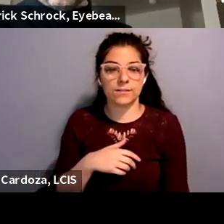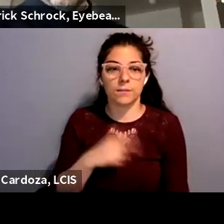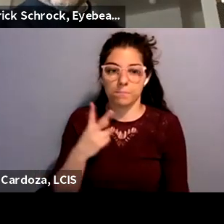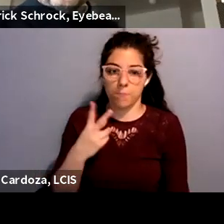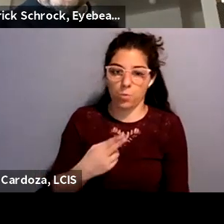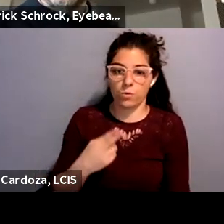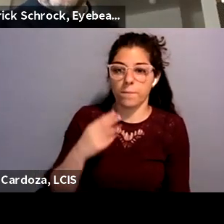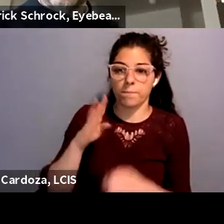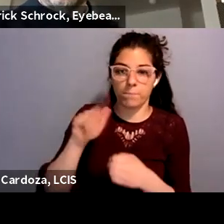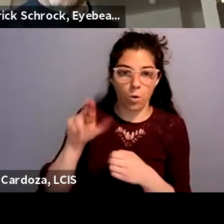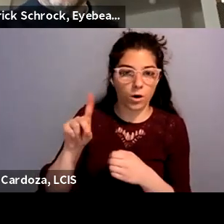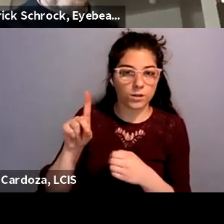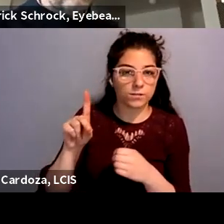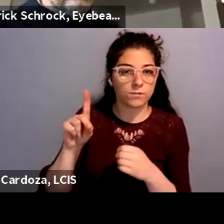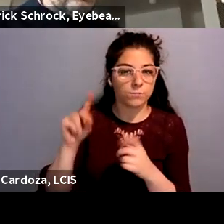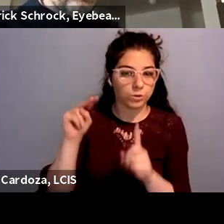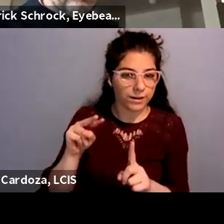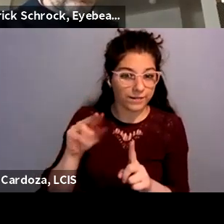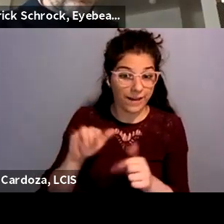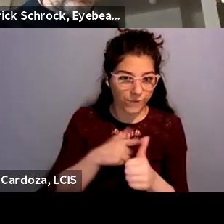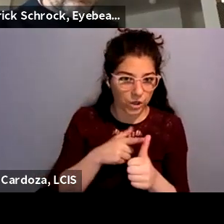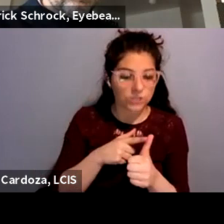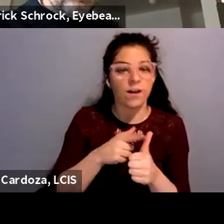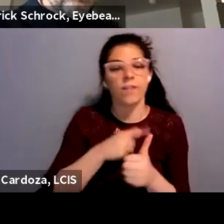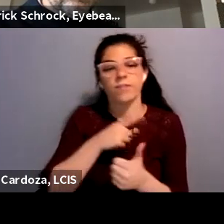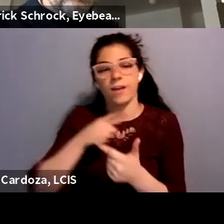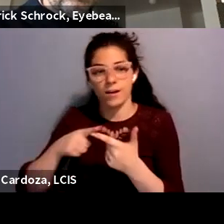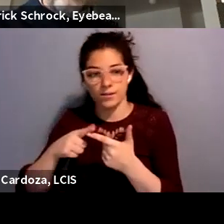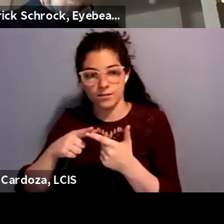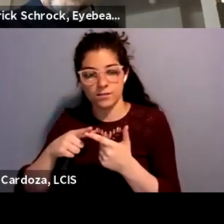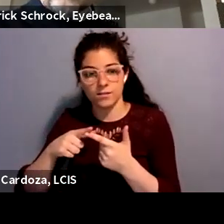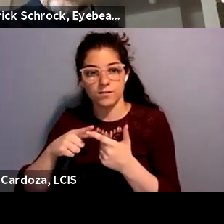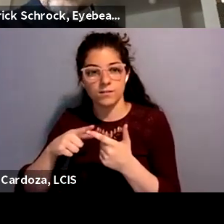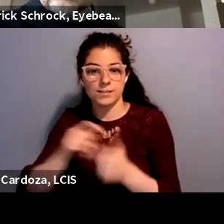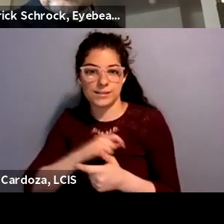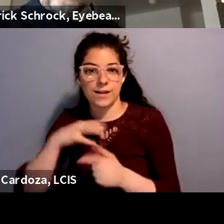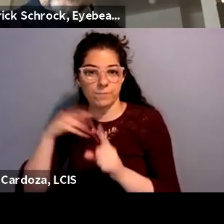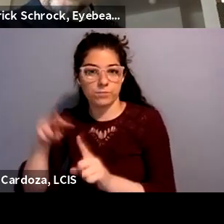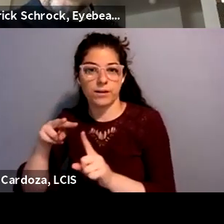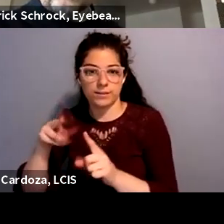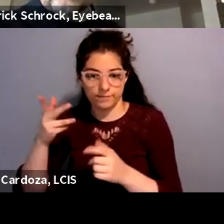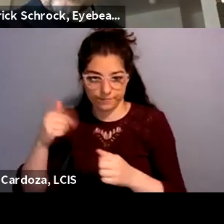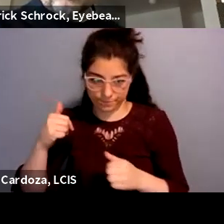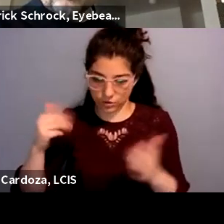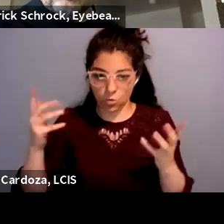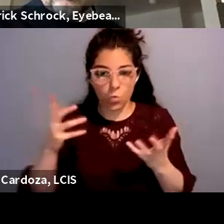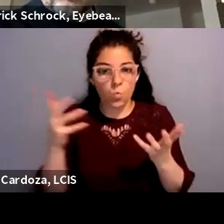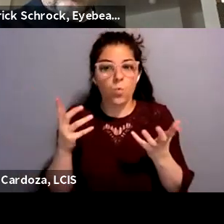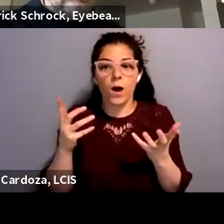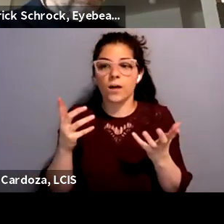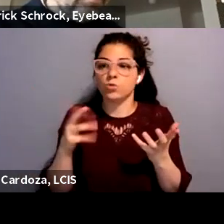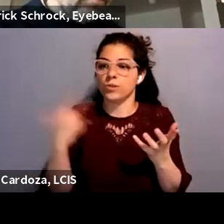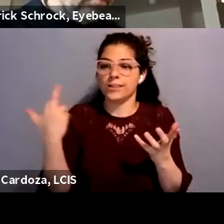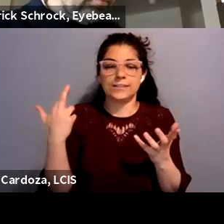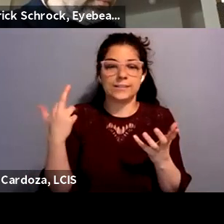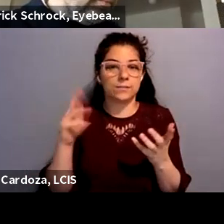From the board perspective, I want to hear that first, and then from a staff perspective. So, what kind of risks were the